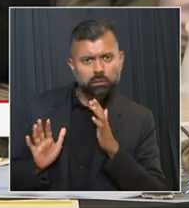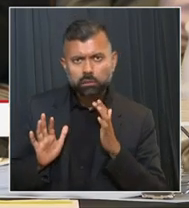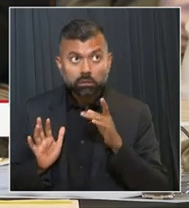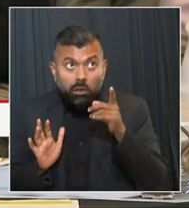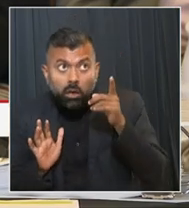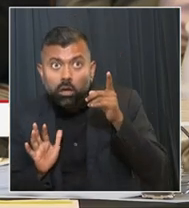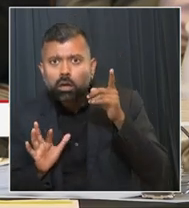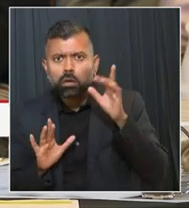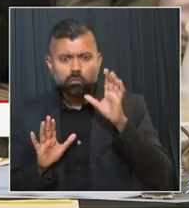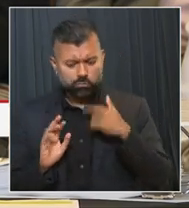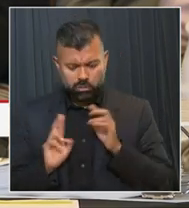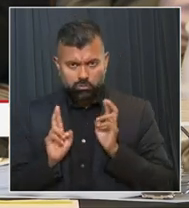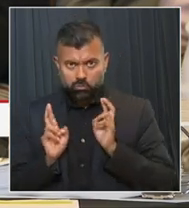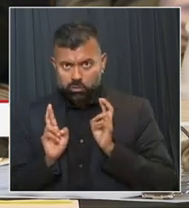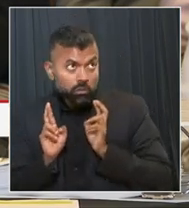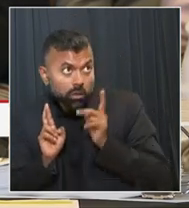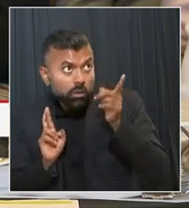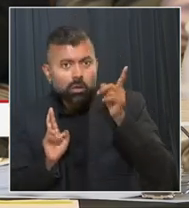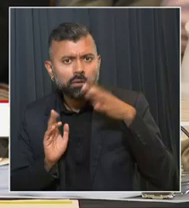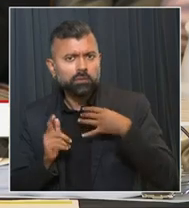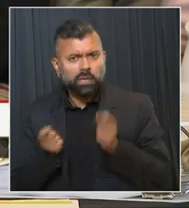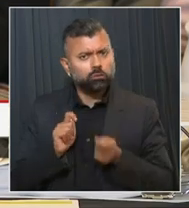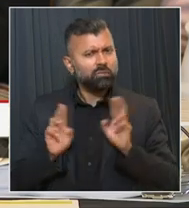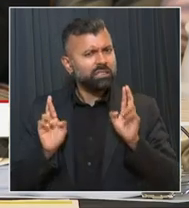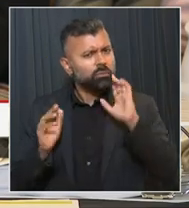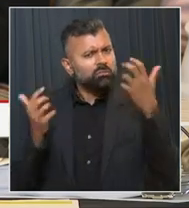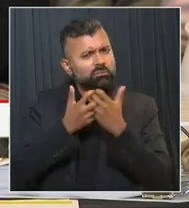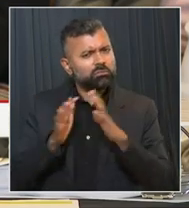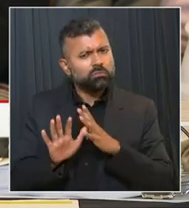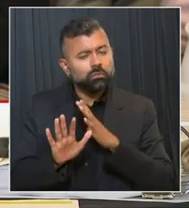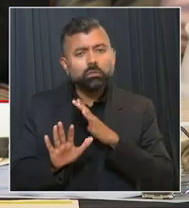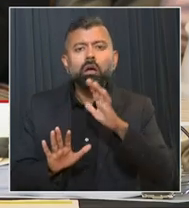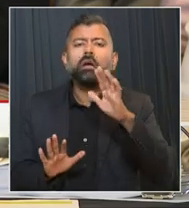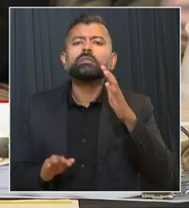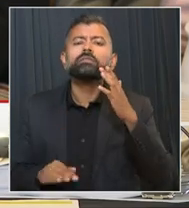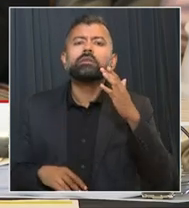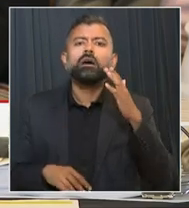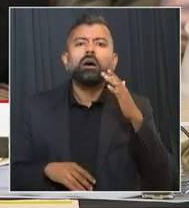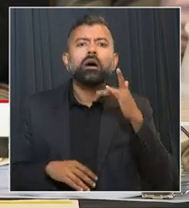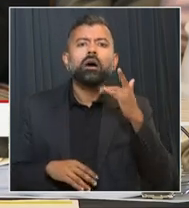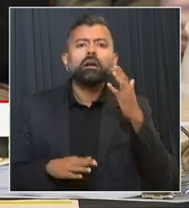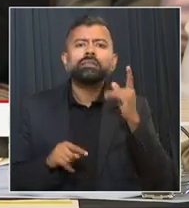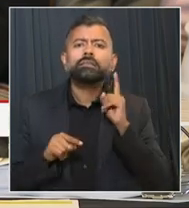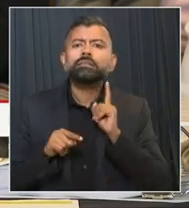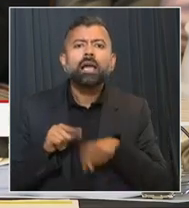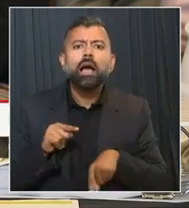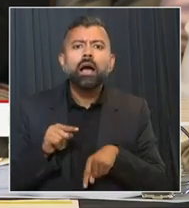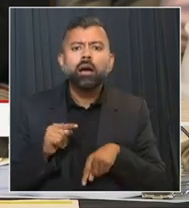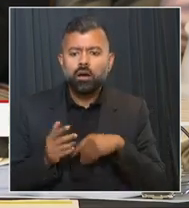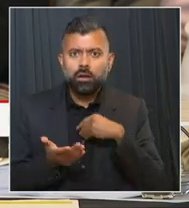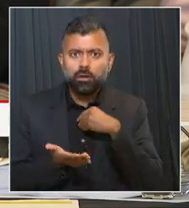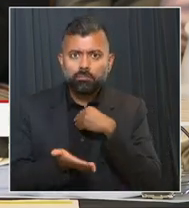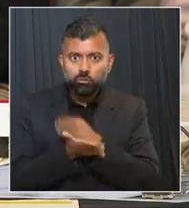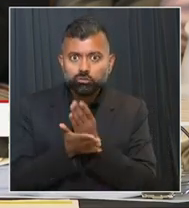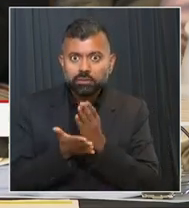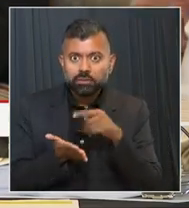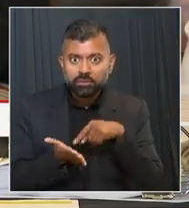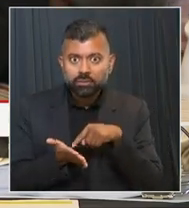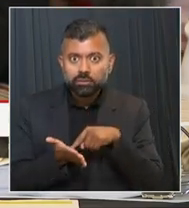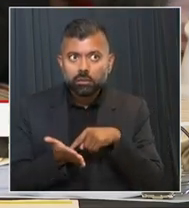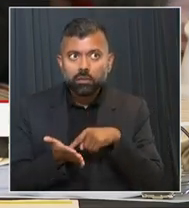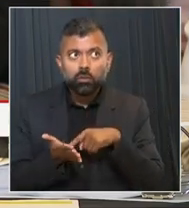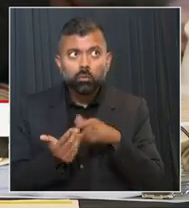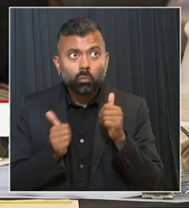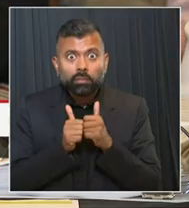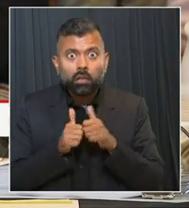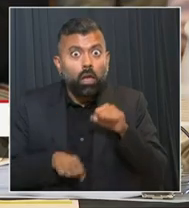we can't build a budget based on some anticipated change that would increase revenue for us or decrease revenue for